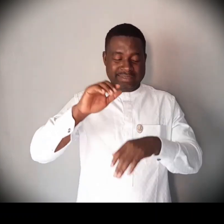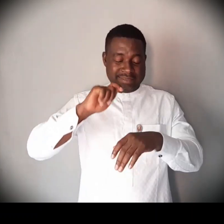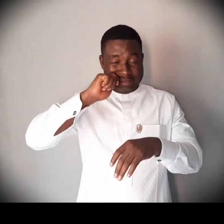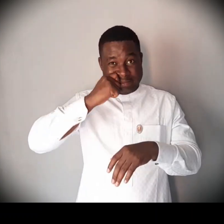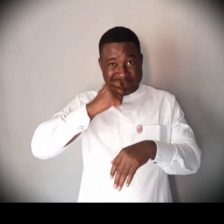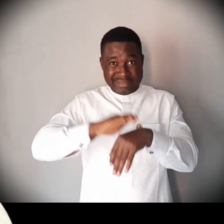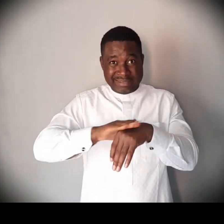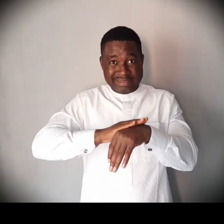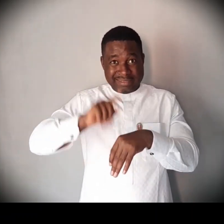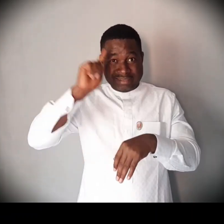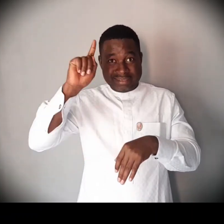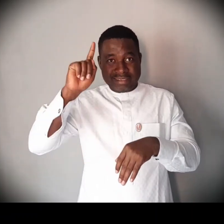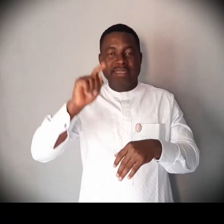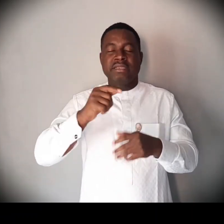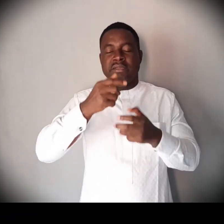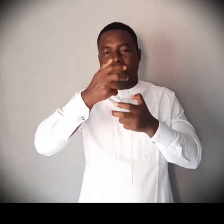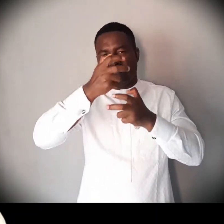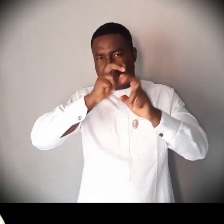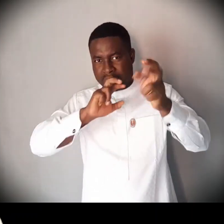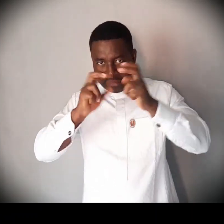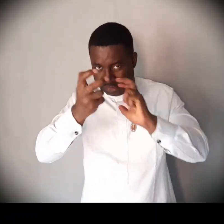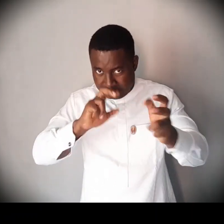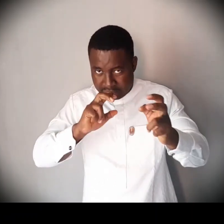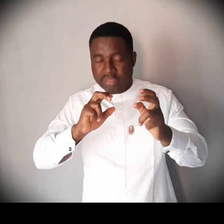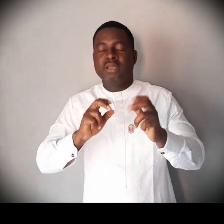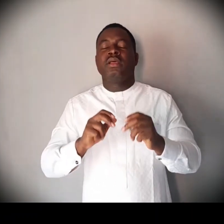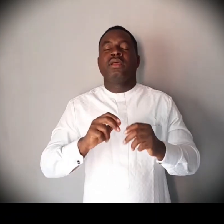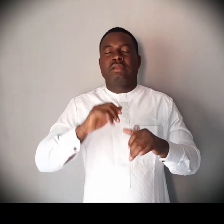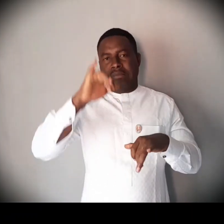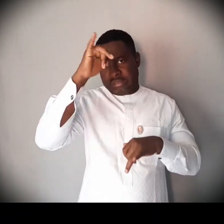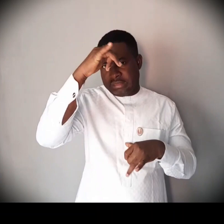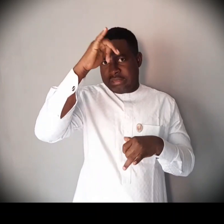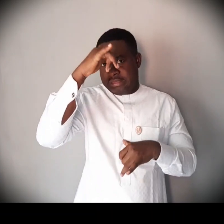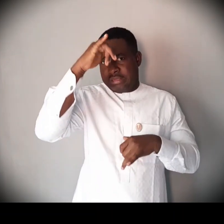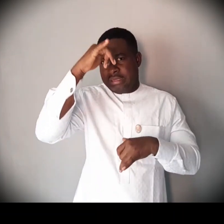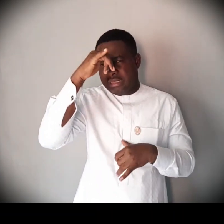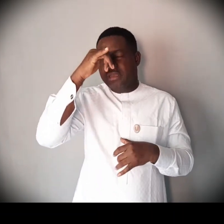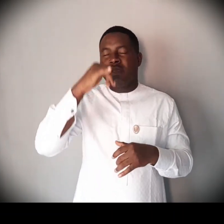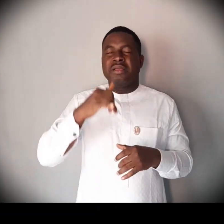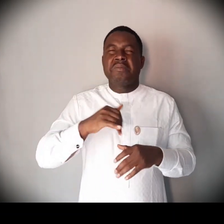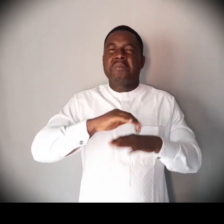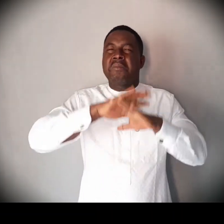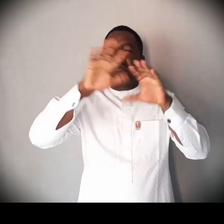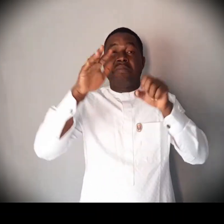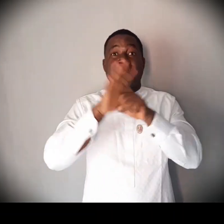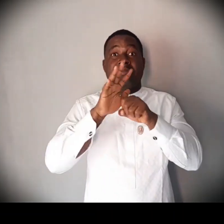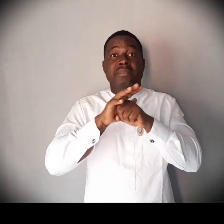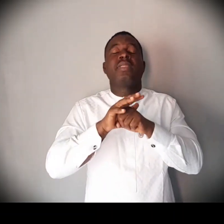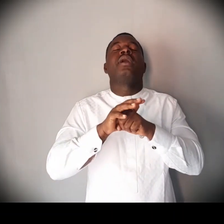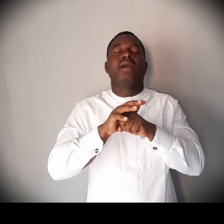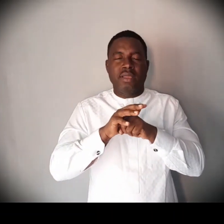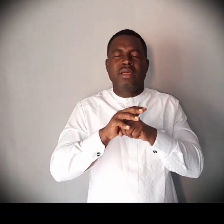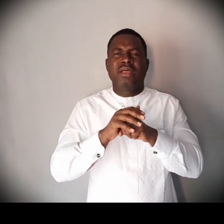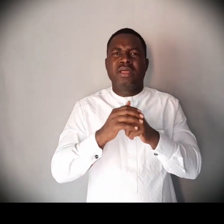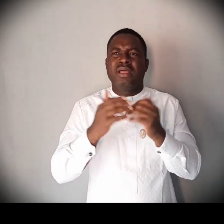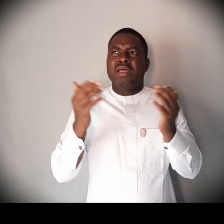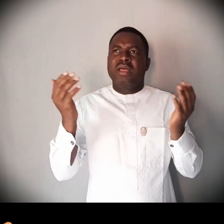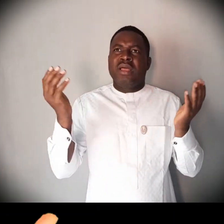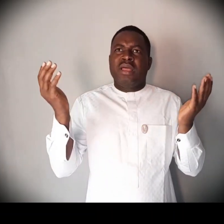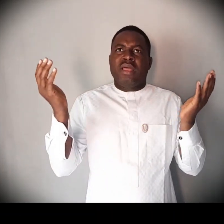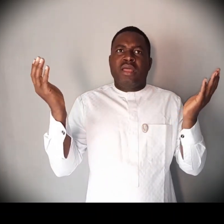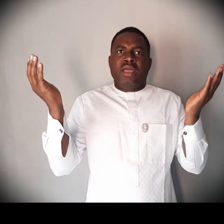Indigenous Languages, among other things. The United Nations General Assembly proclaimed the period